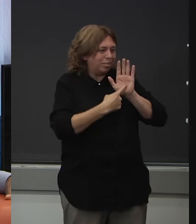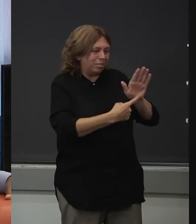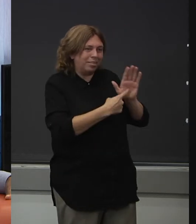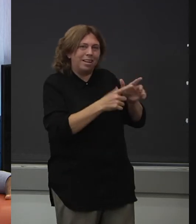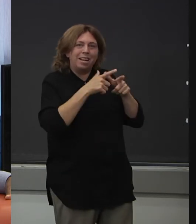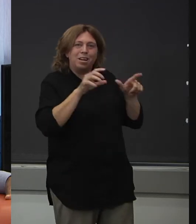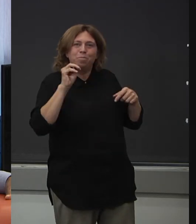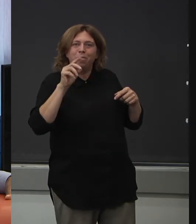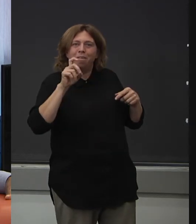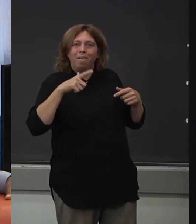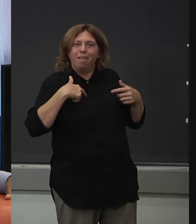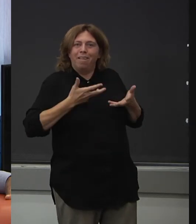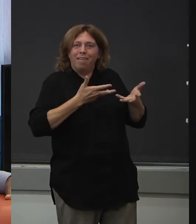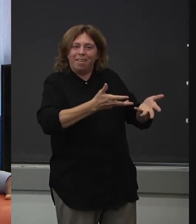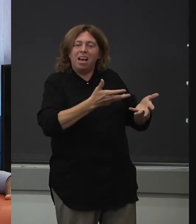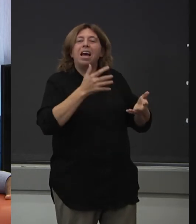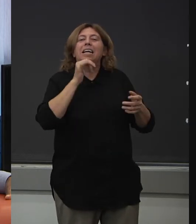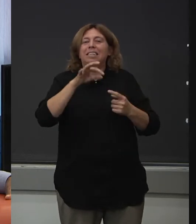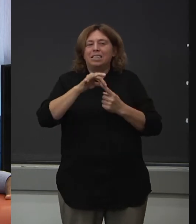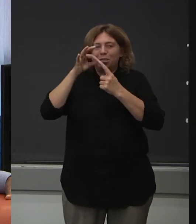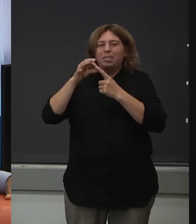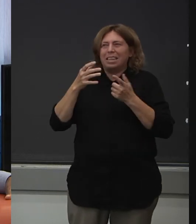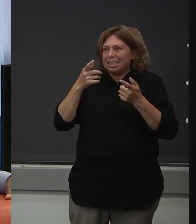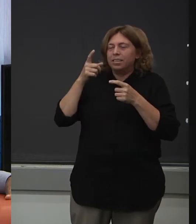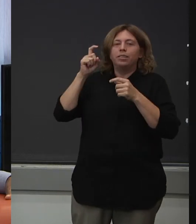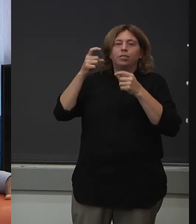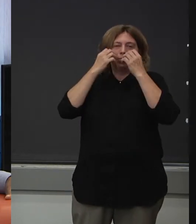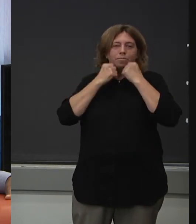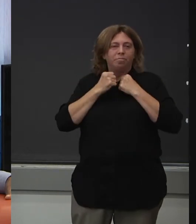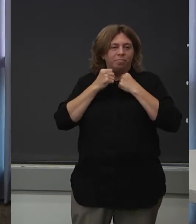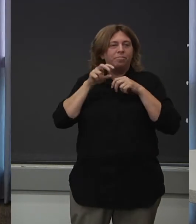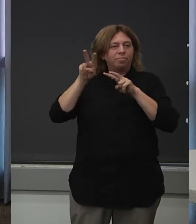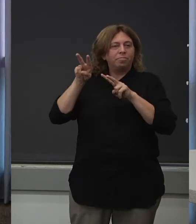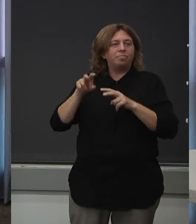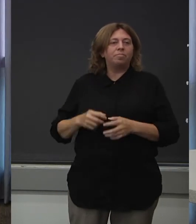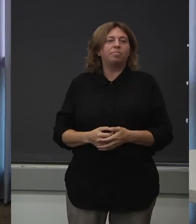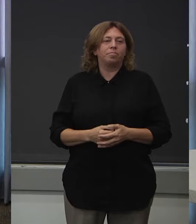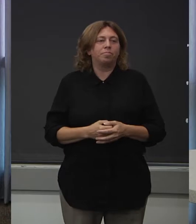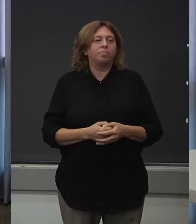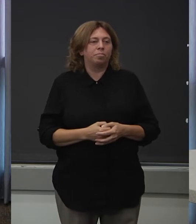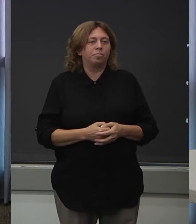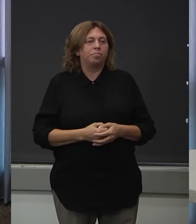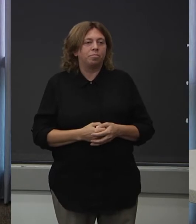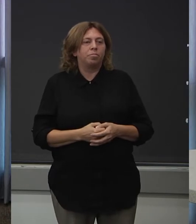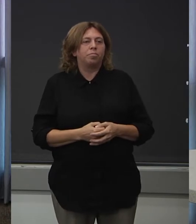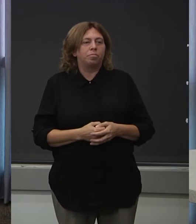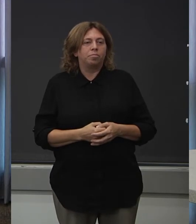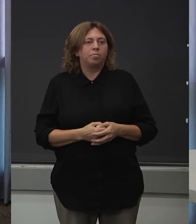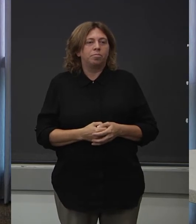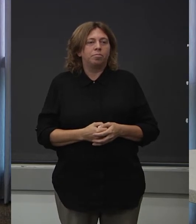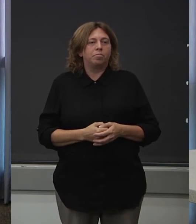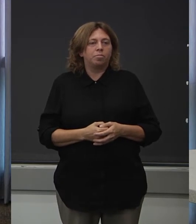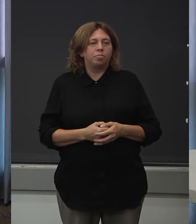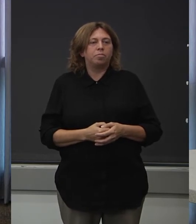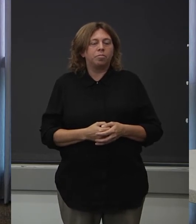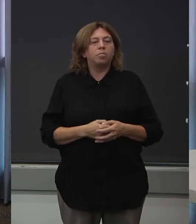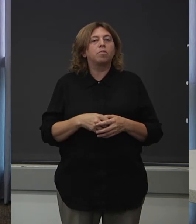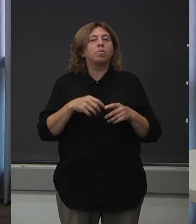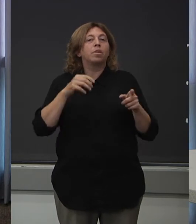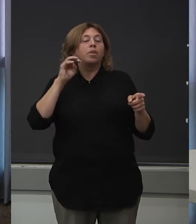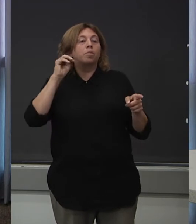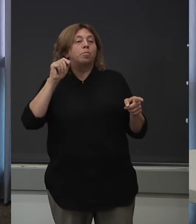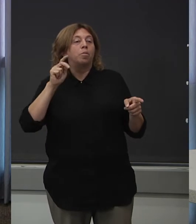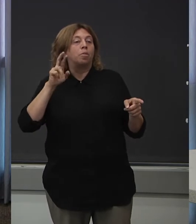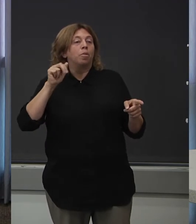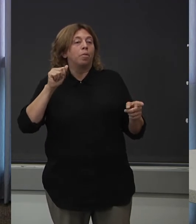So the next question is from Mara asking, why don't you address my town's grocer allowing shoppers in, I think that's probably